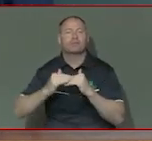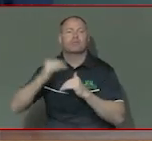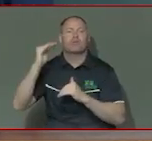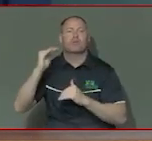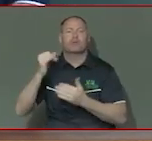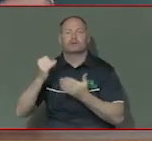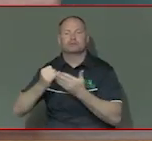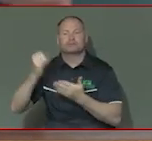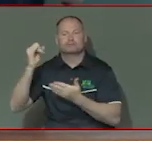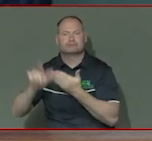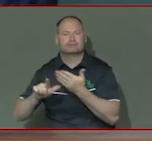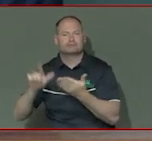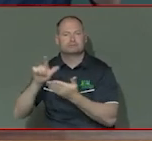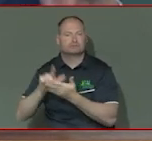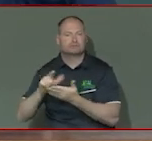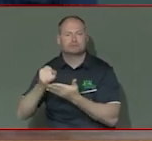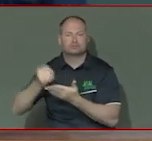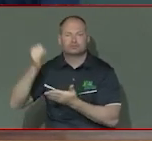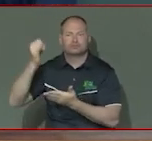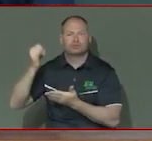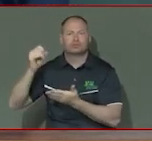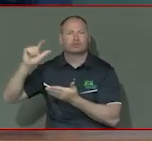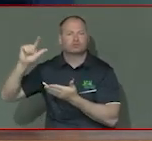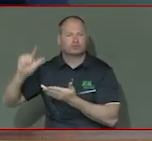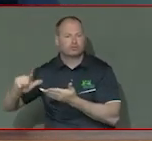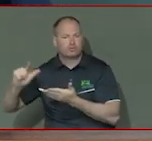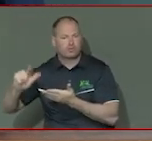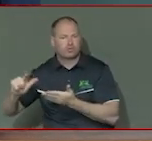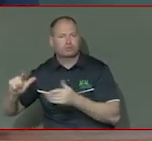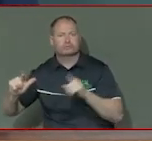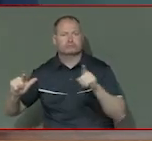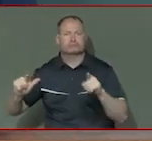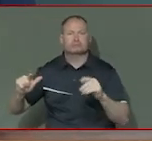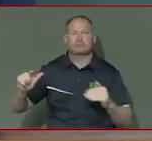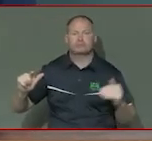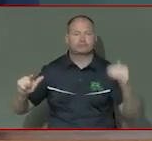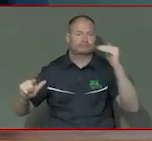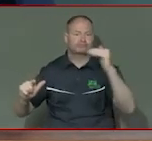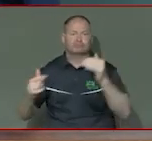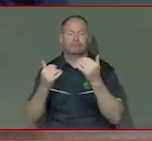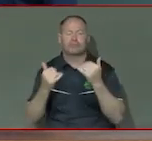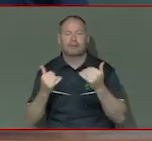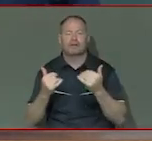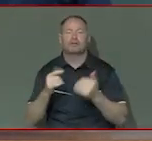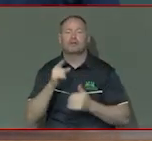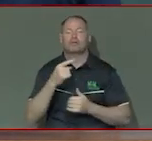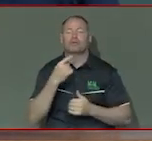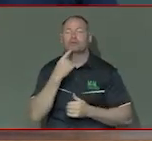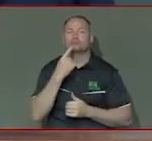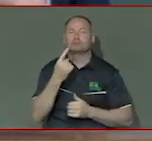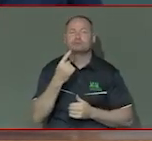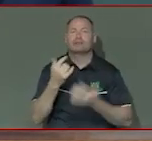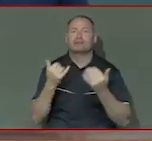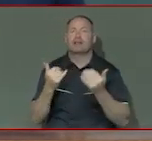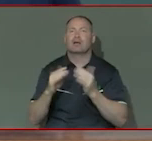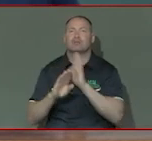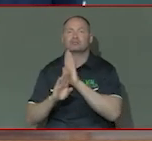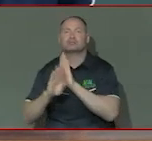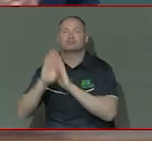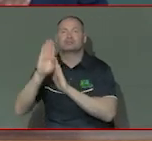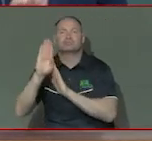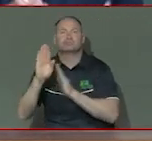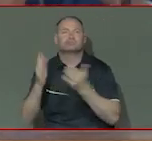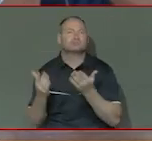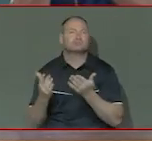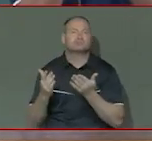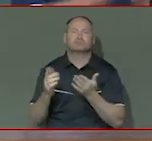loan. Therefore, it has first you will say it increased from 17 to 20 or 25 to 20 decreased. It